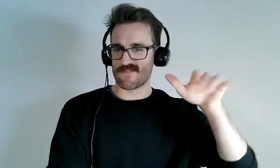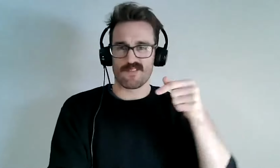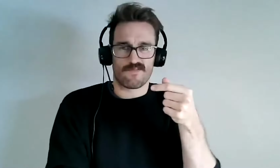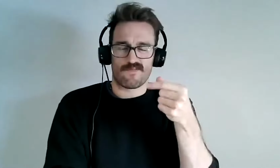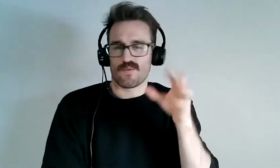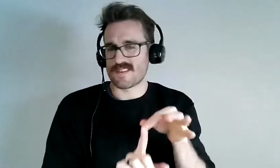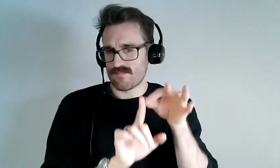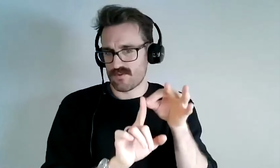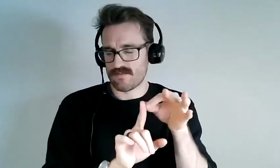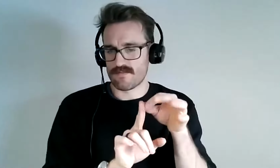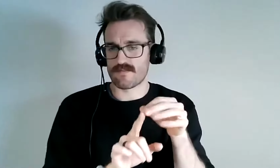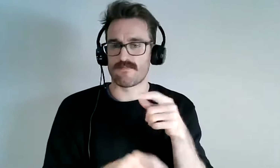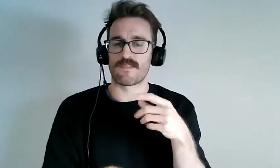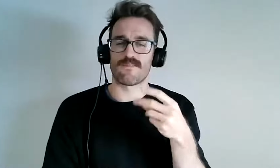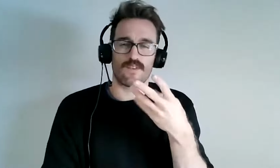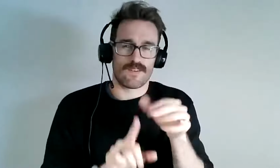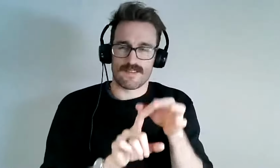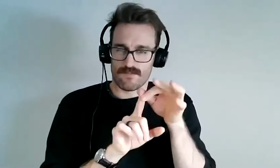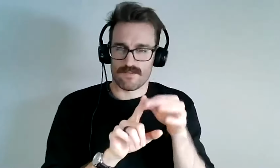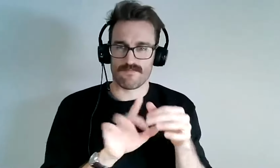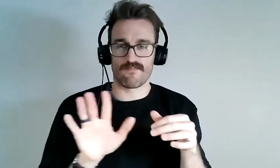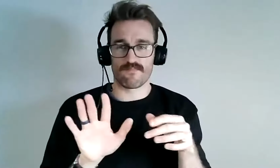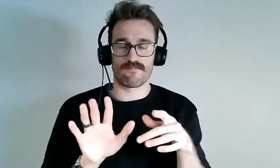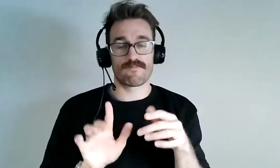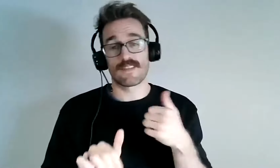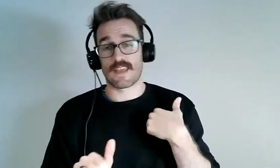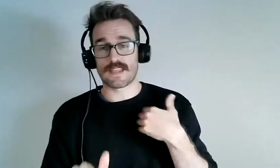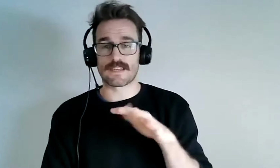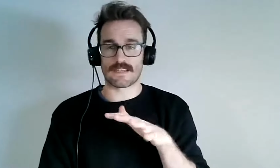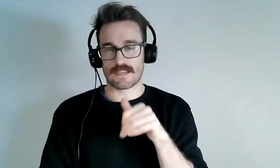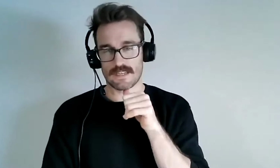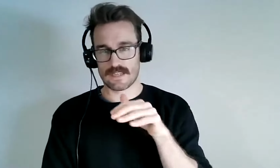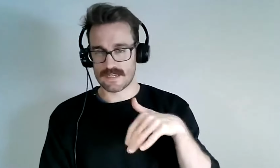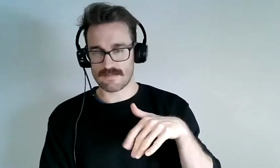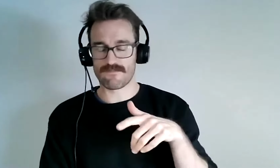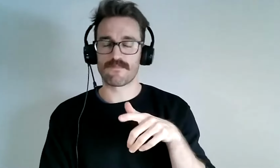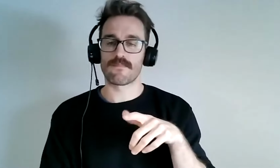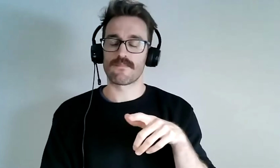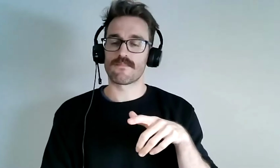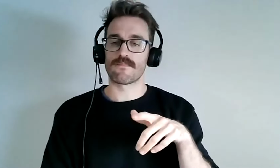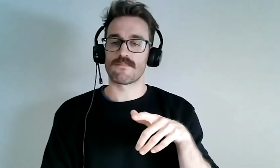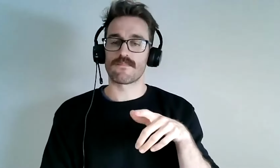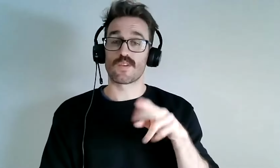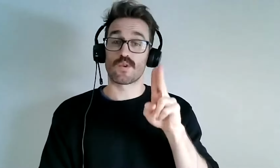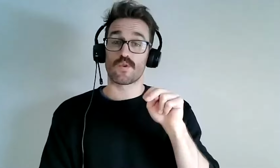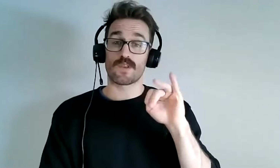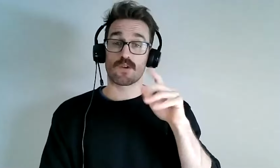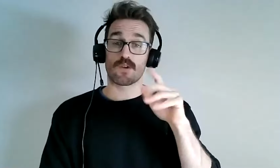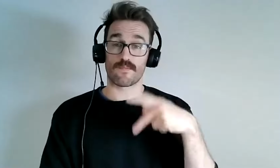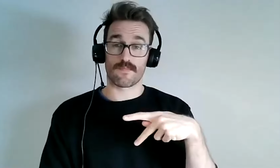Canada, have not yet not been supportive of the Unicorp. Do you think that the differential impacts of